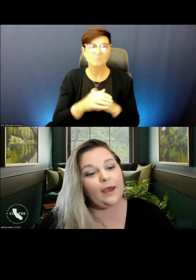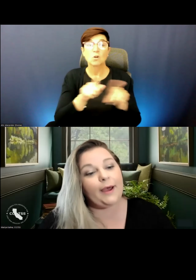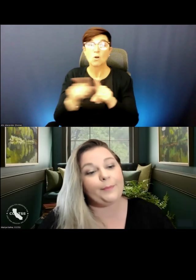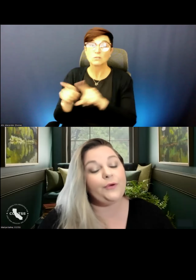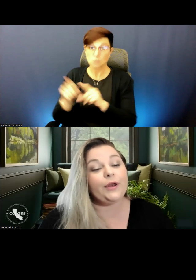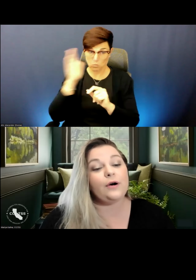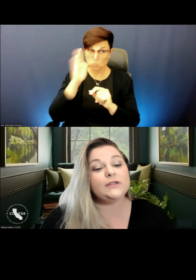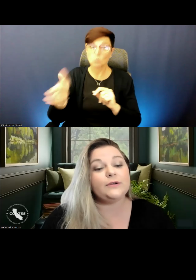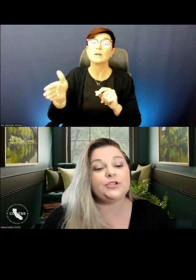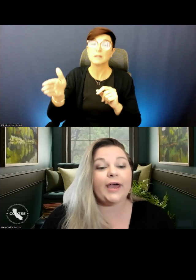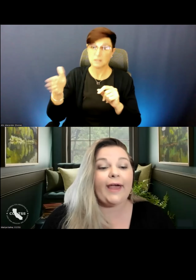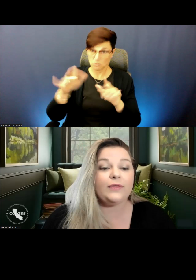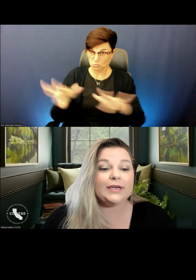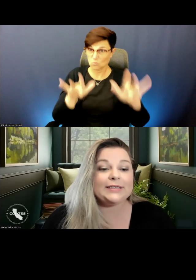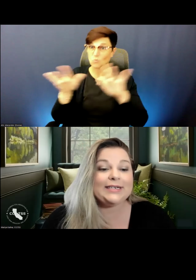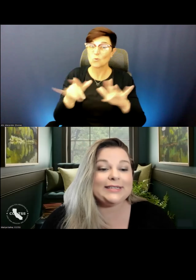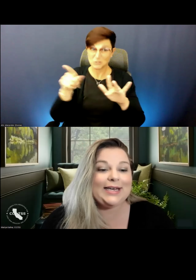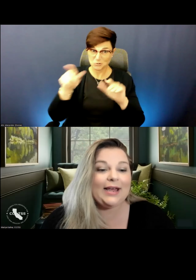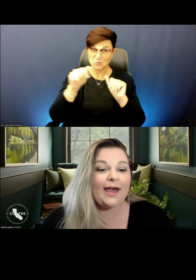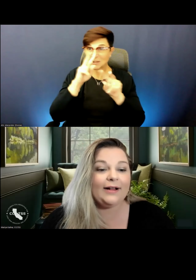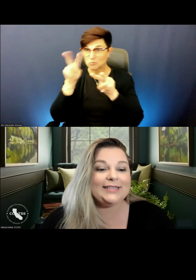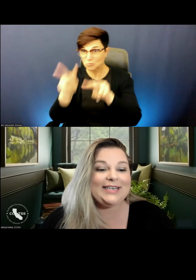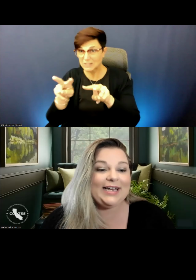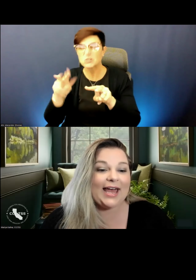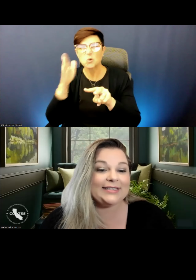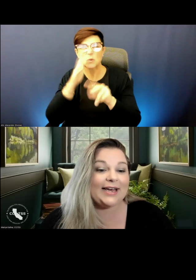week. You can also check out the